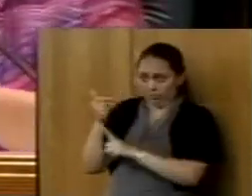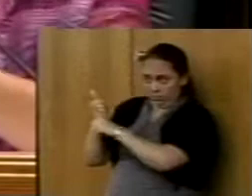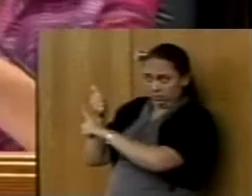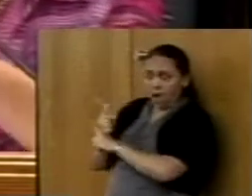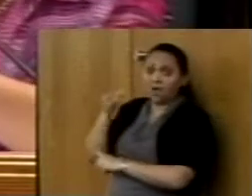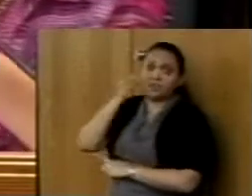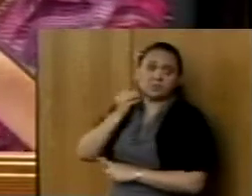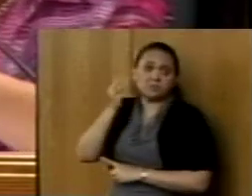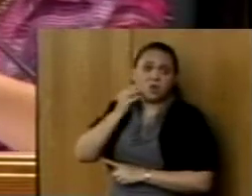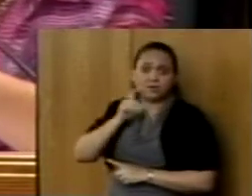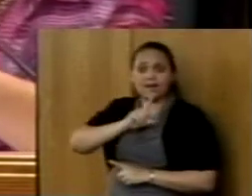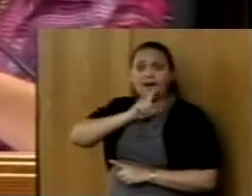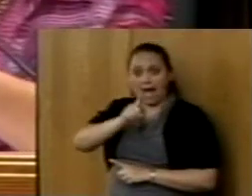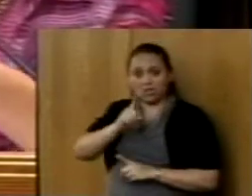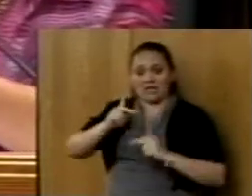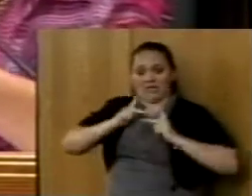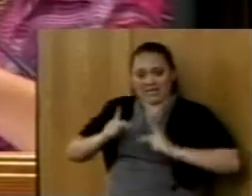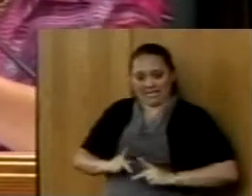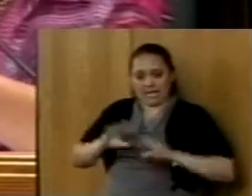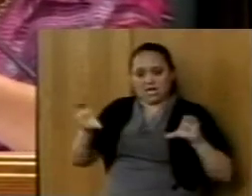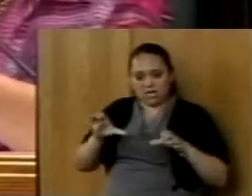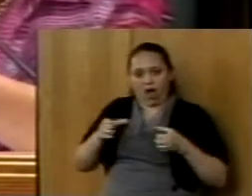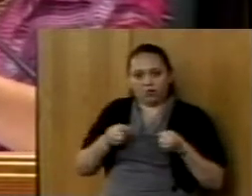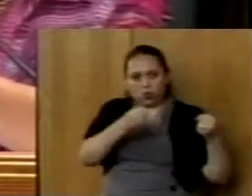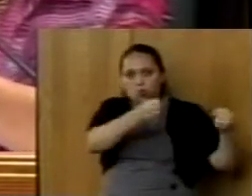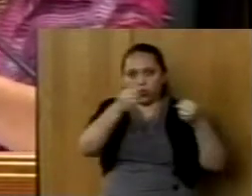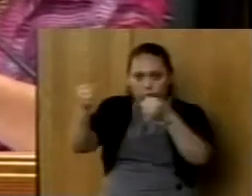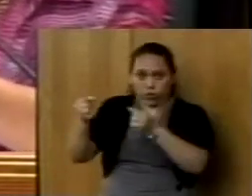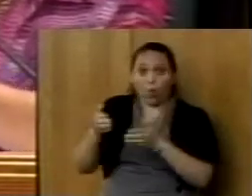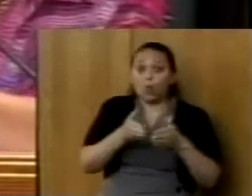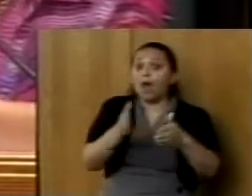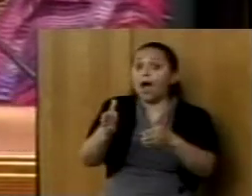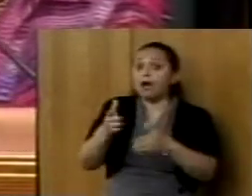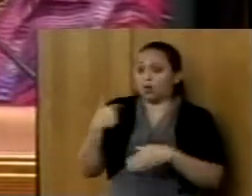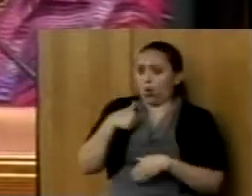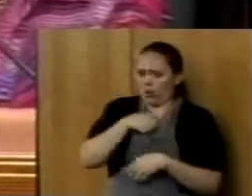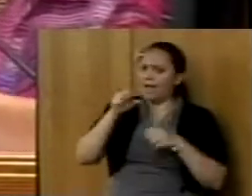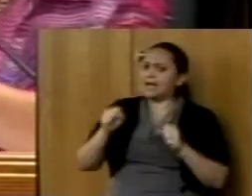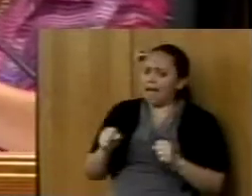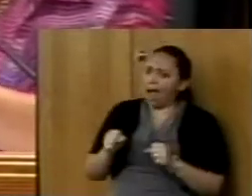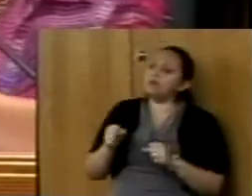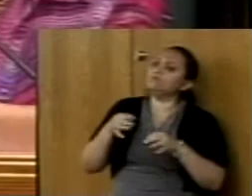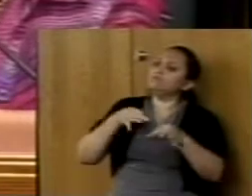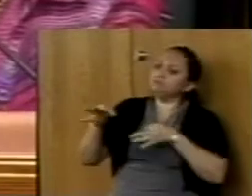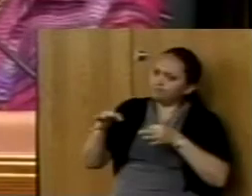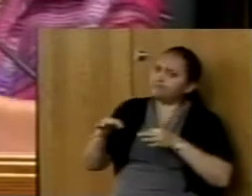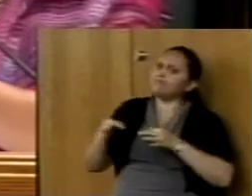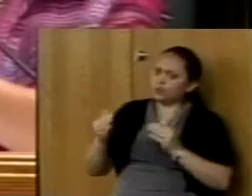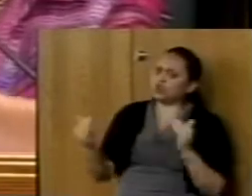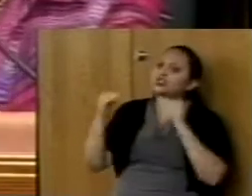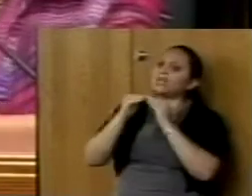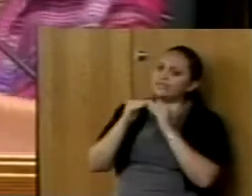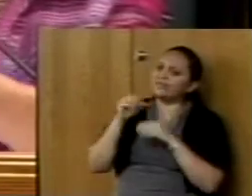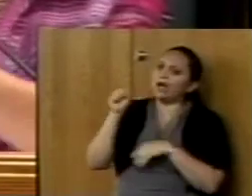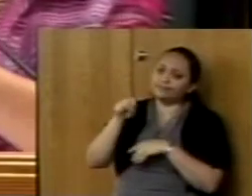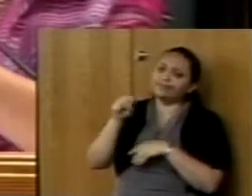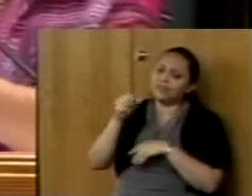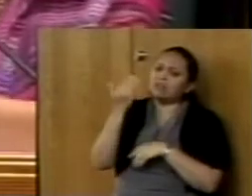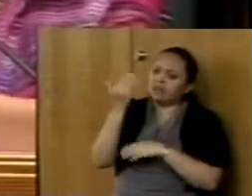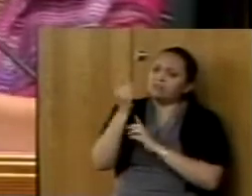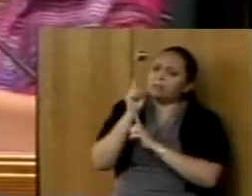actually physically done the route so we can justify that 15 minutes is plenty of time